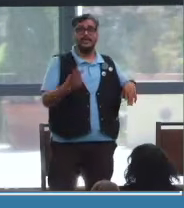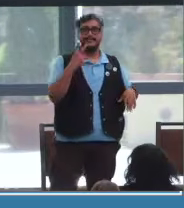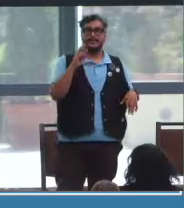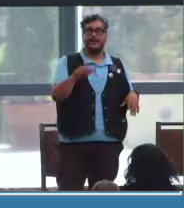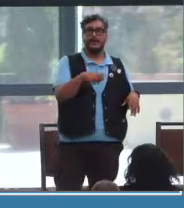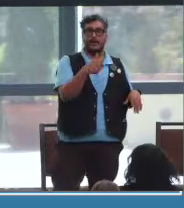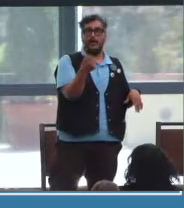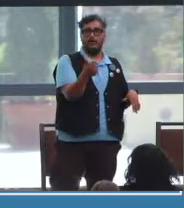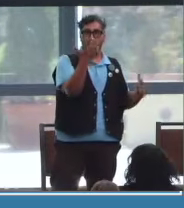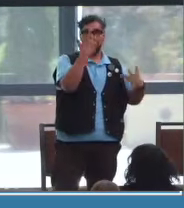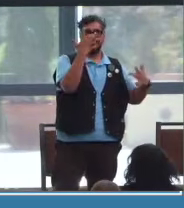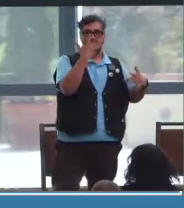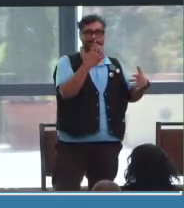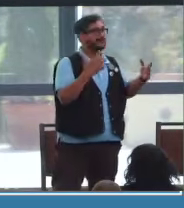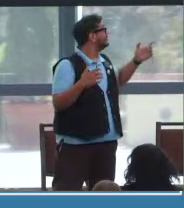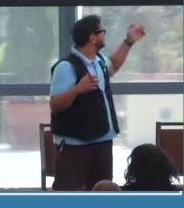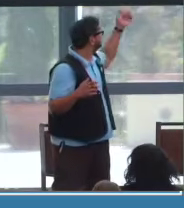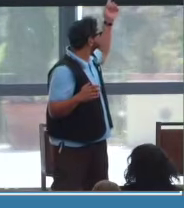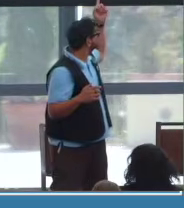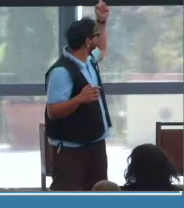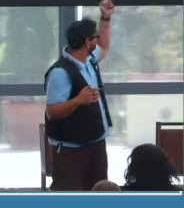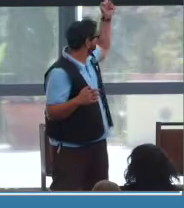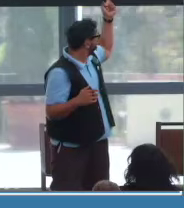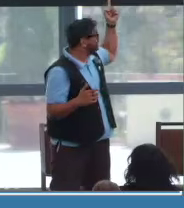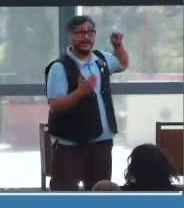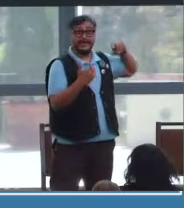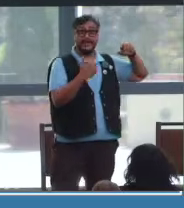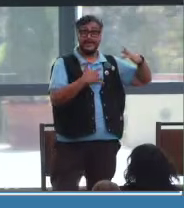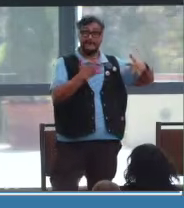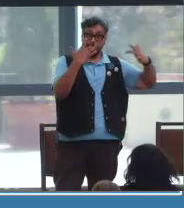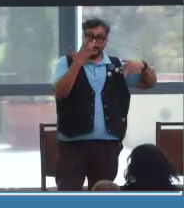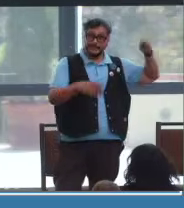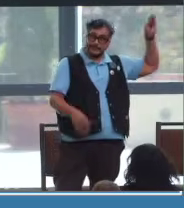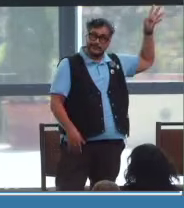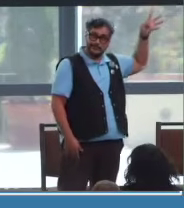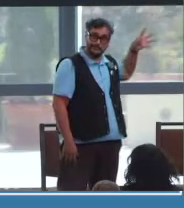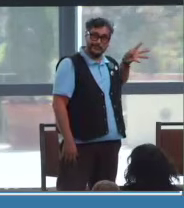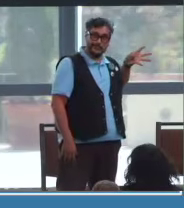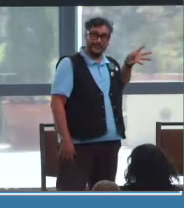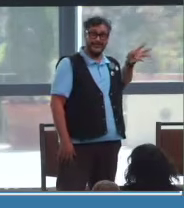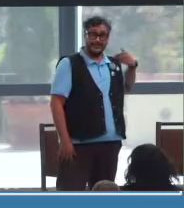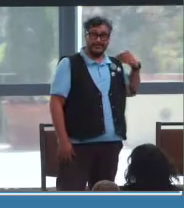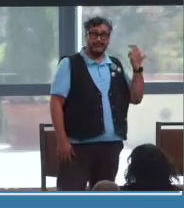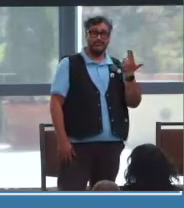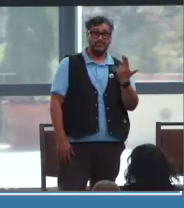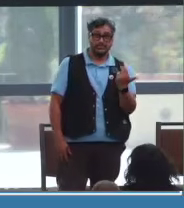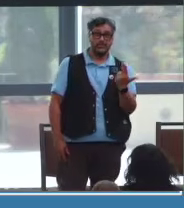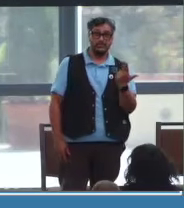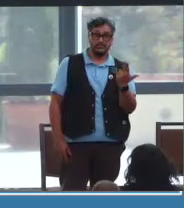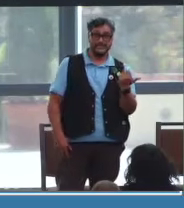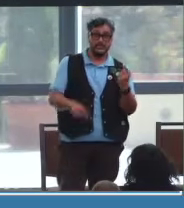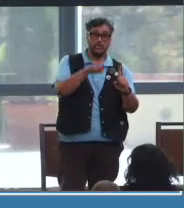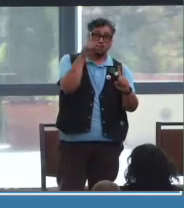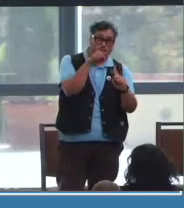disease, rheumatoid arthritis. Aside from the conventional medicines, the conventional DMARDs, there's 13 approved